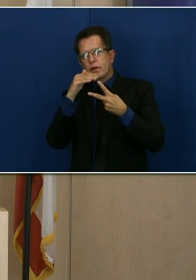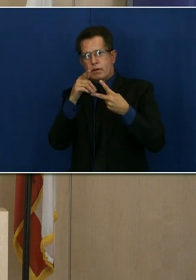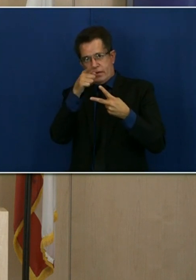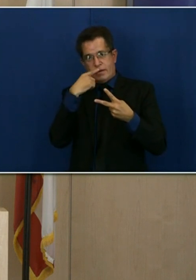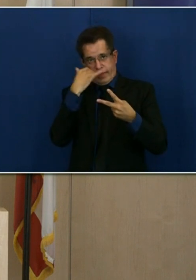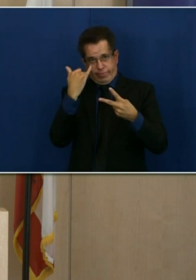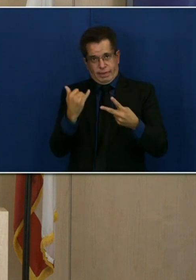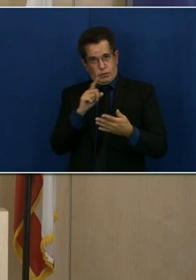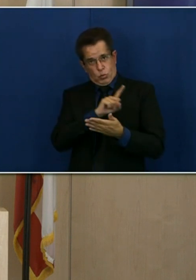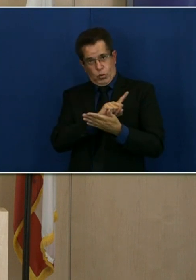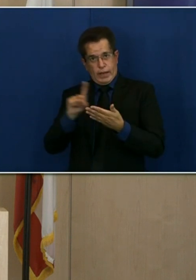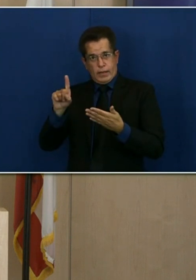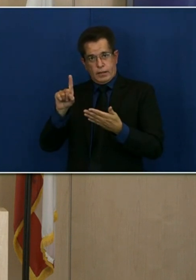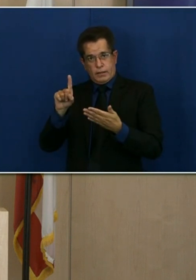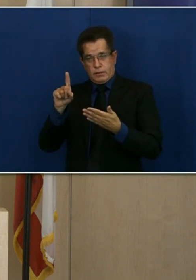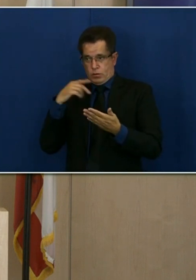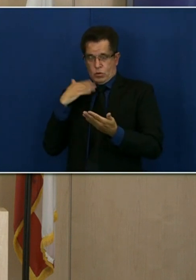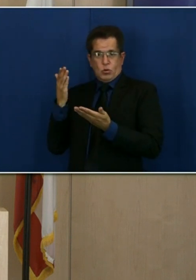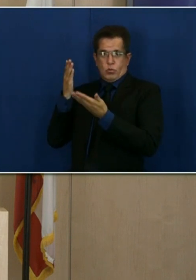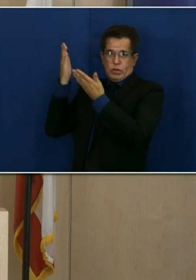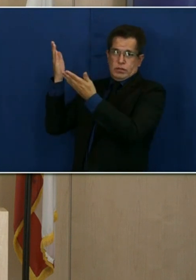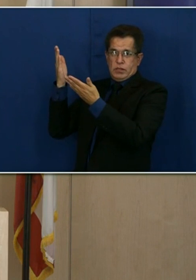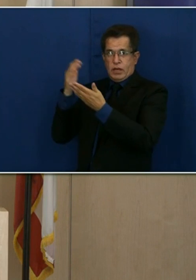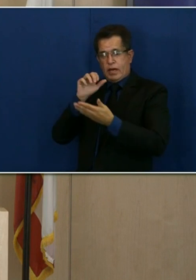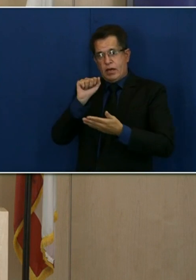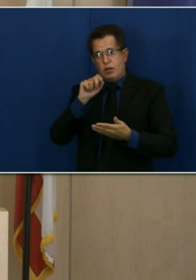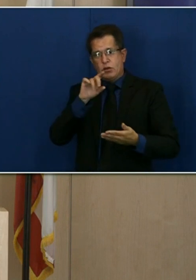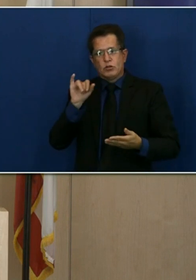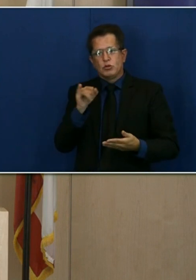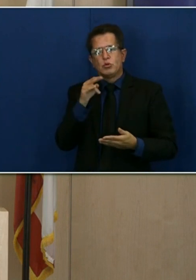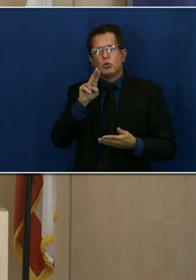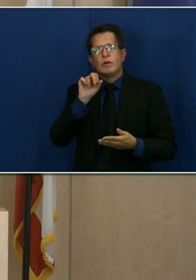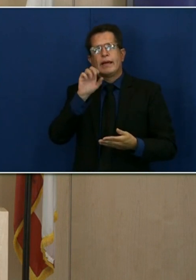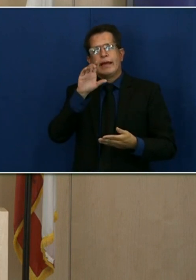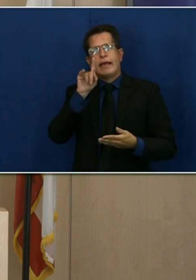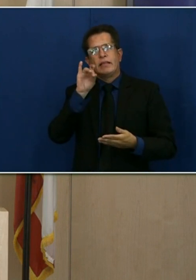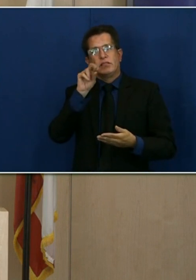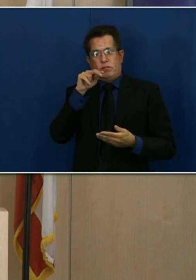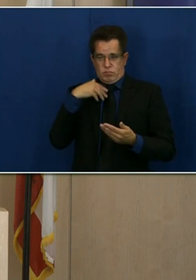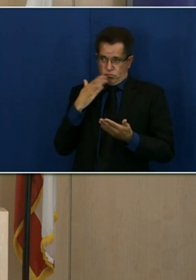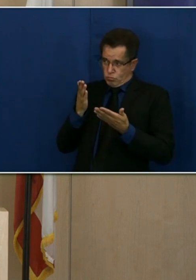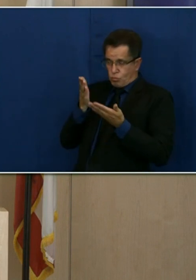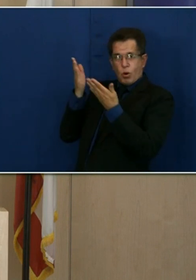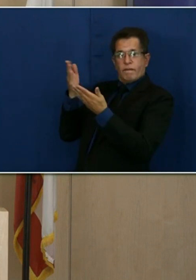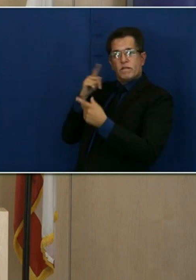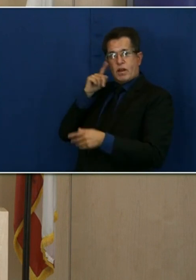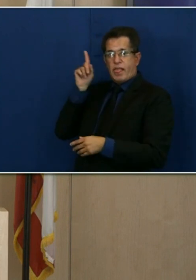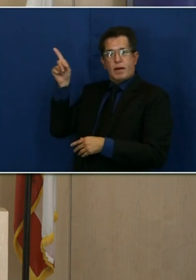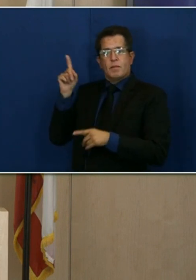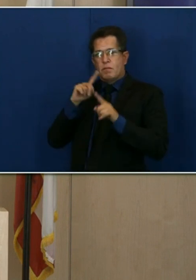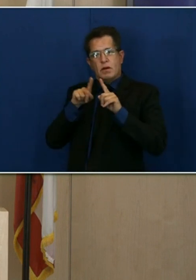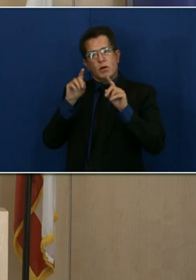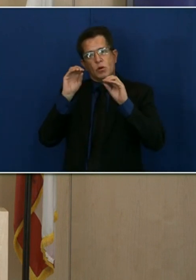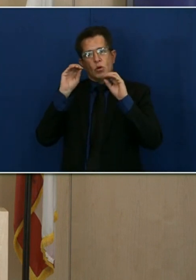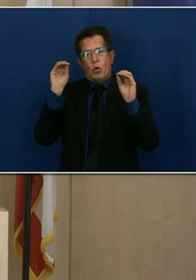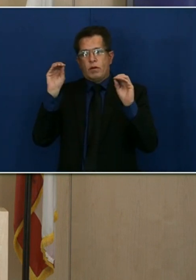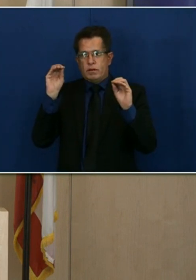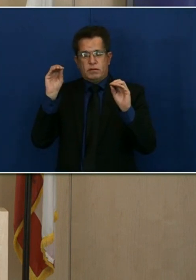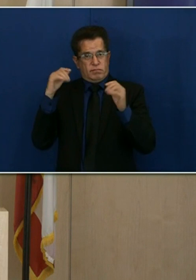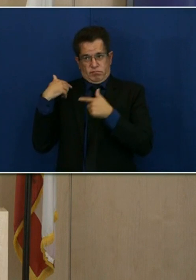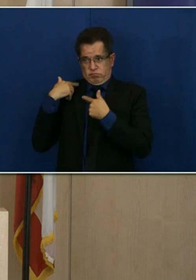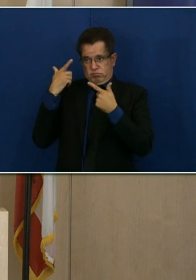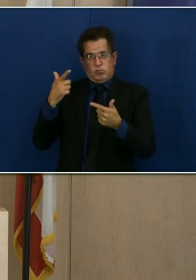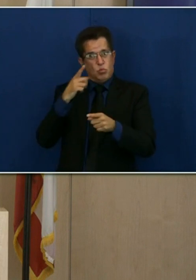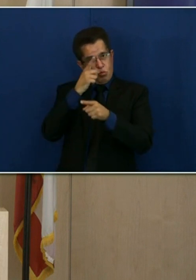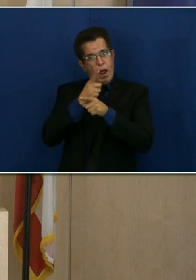week's request for adjudication is kind of pro forma, and there's no specific issue with not getting credit